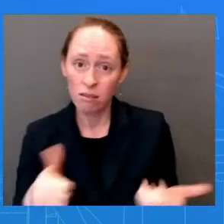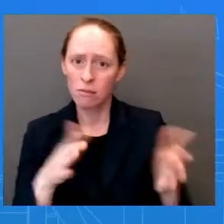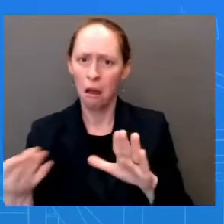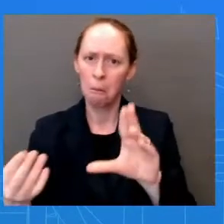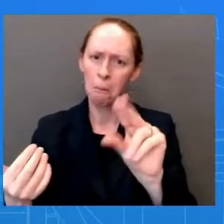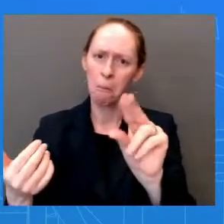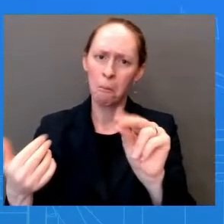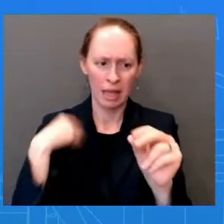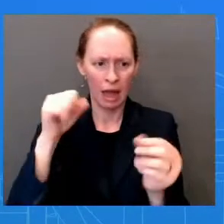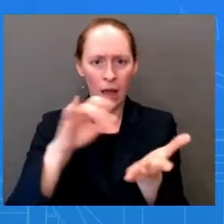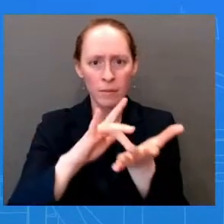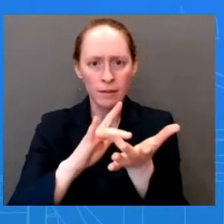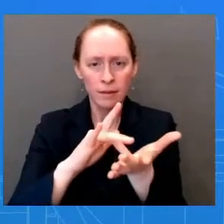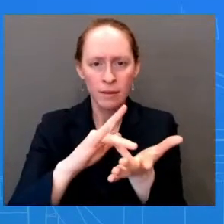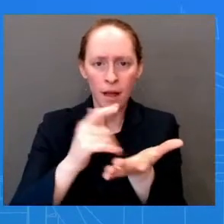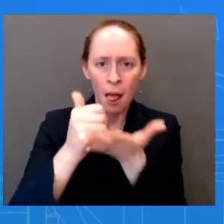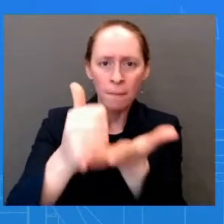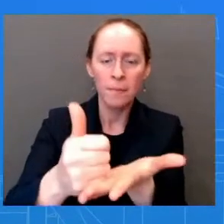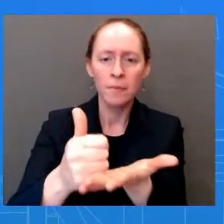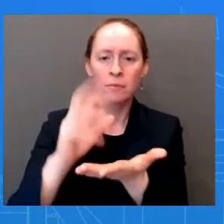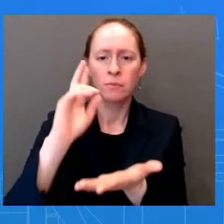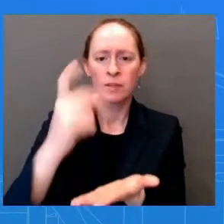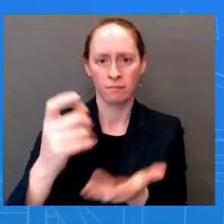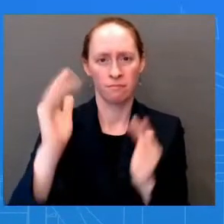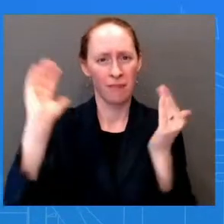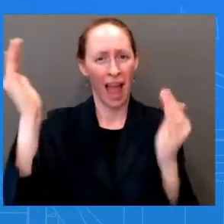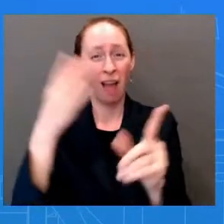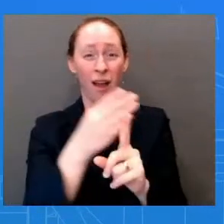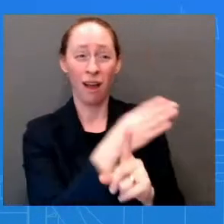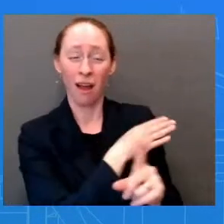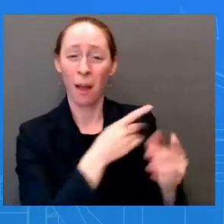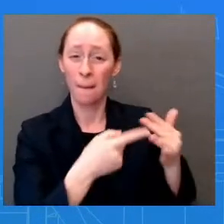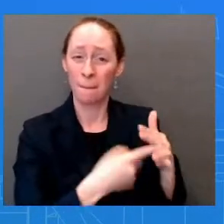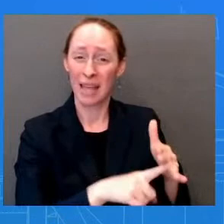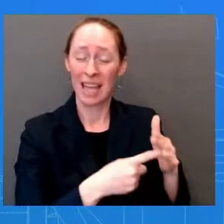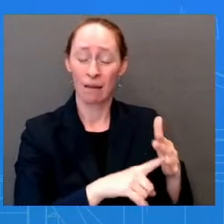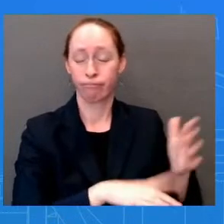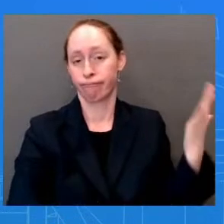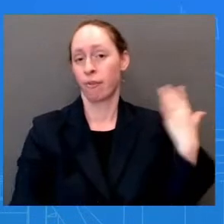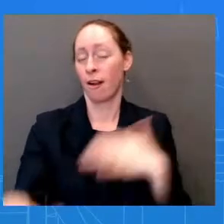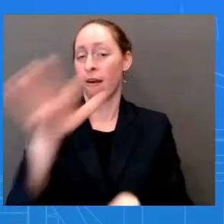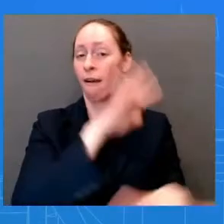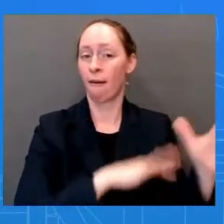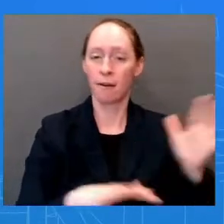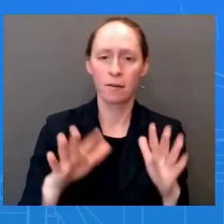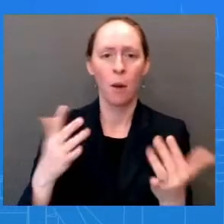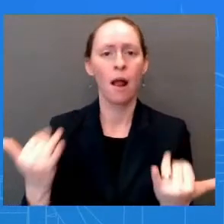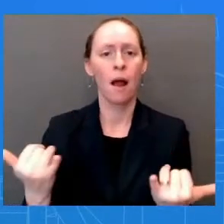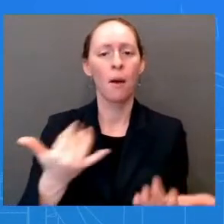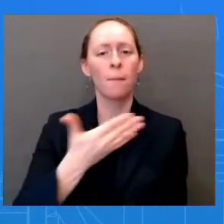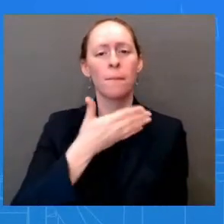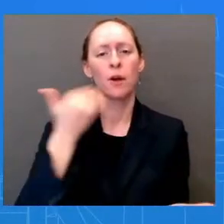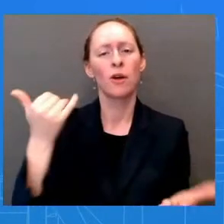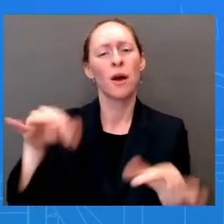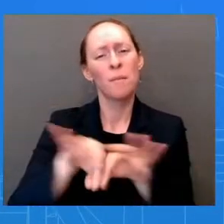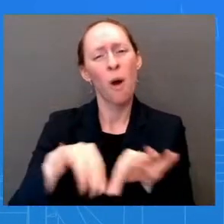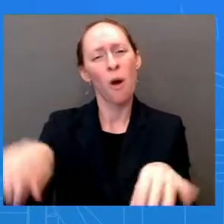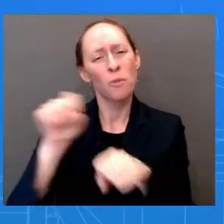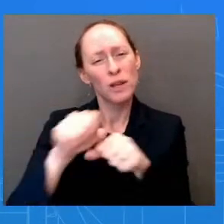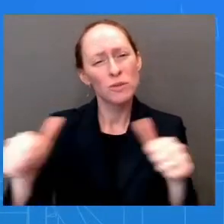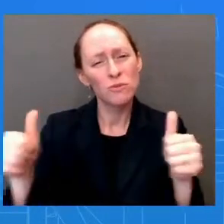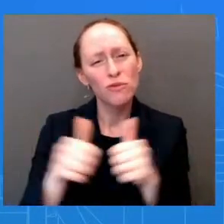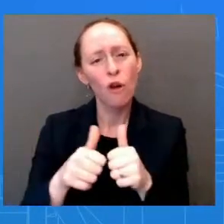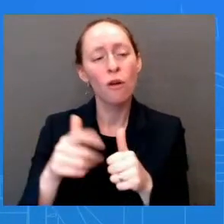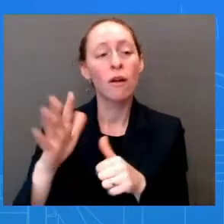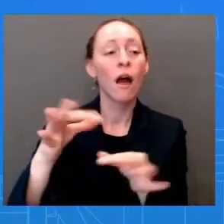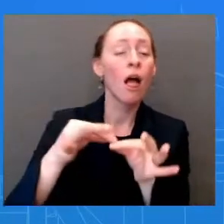But it's going to take all of us to make that happen. So please, don't wait. Get your COVID shot. Get your flu shot. That's why God gave you 2 arms. You get one in each